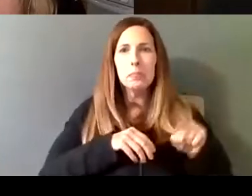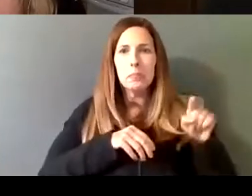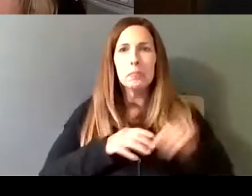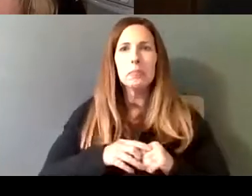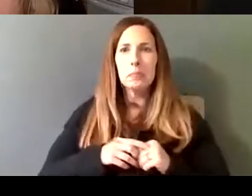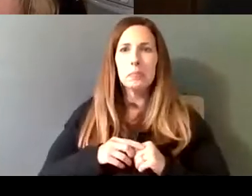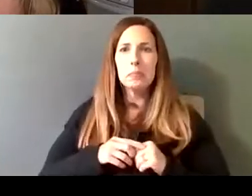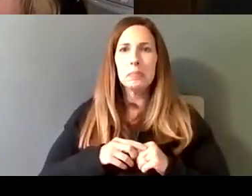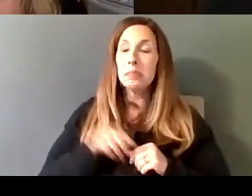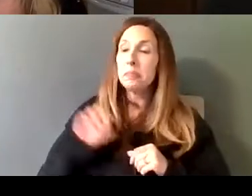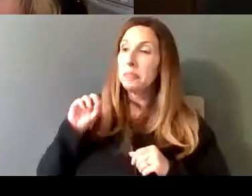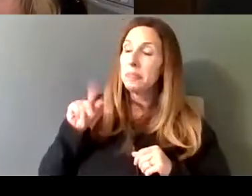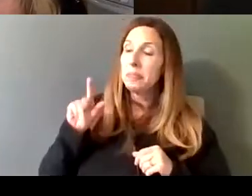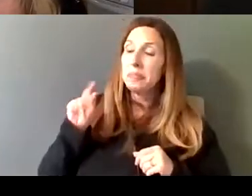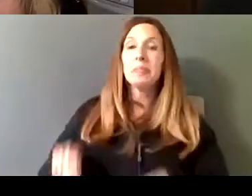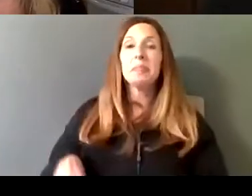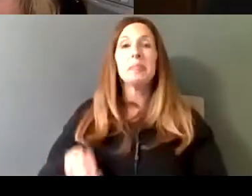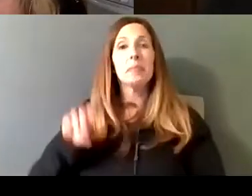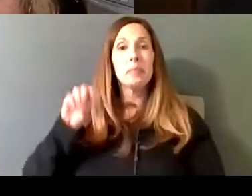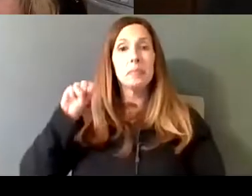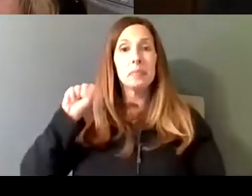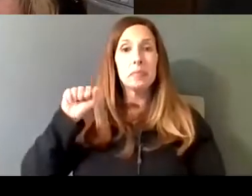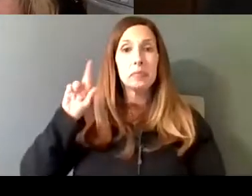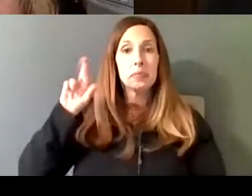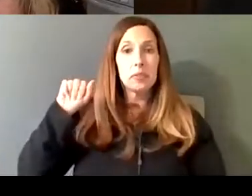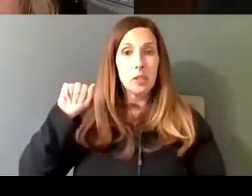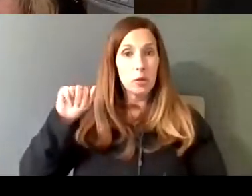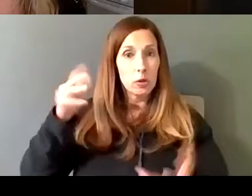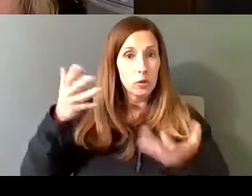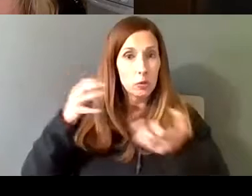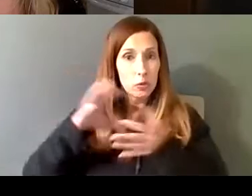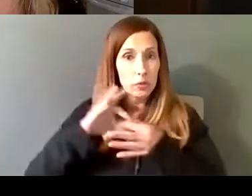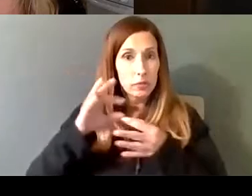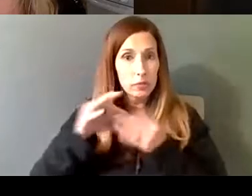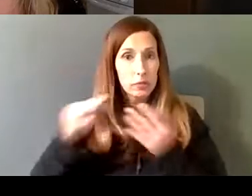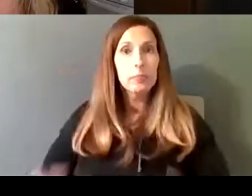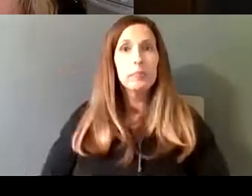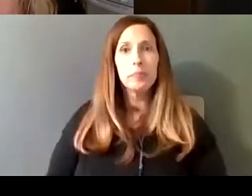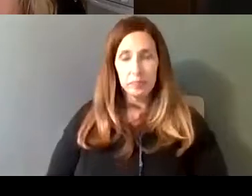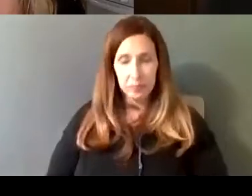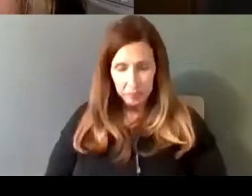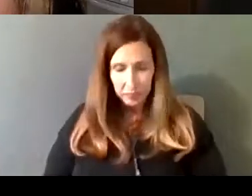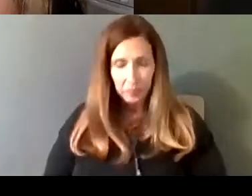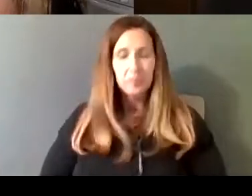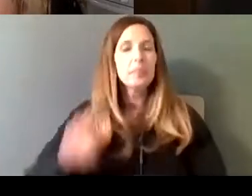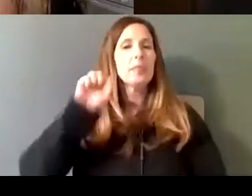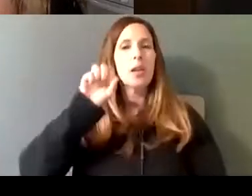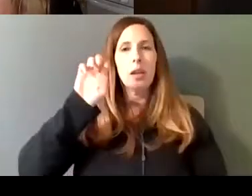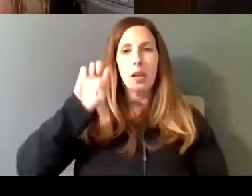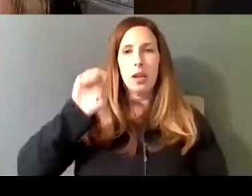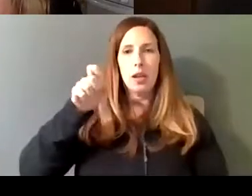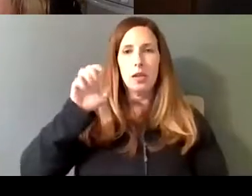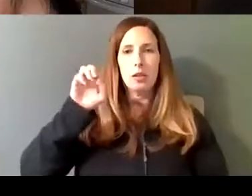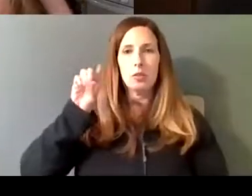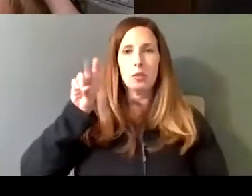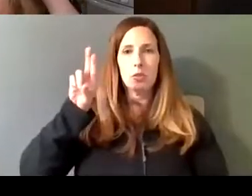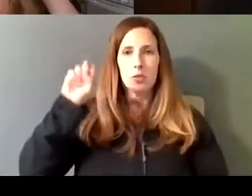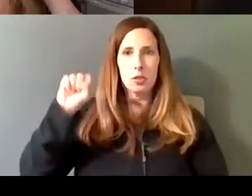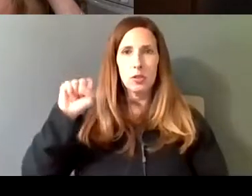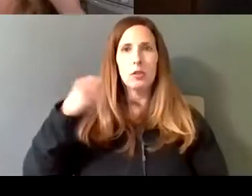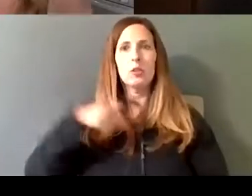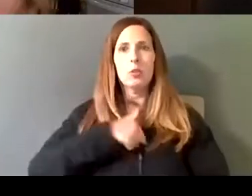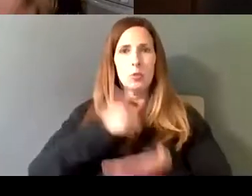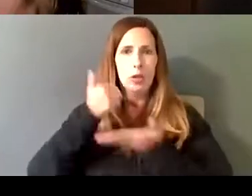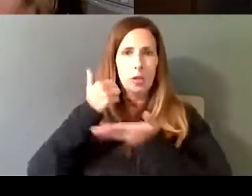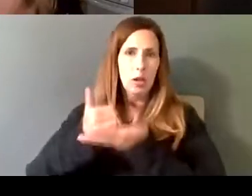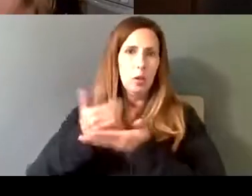Okay. Sarah, would you like to go next? Yeah, so at Exodus, we primarily house newly arrived refugees